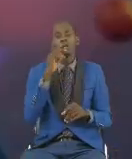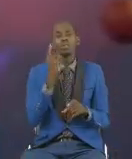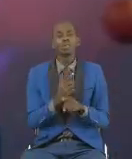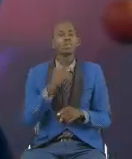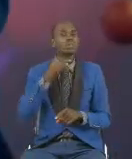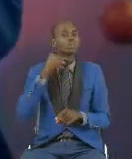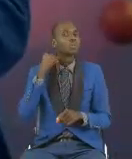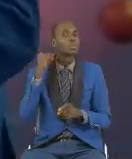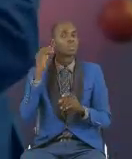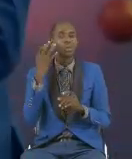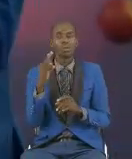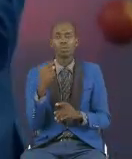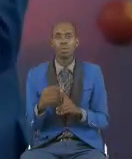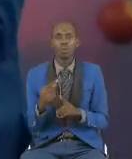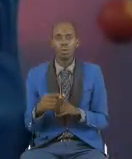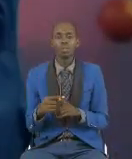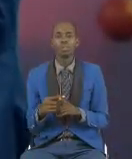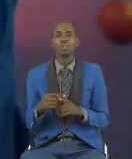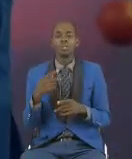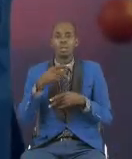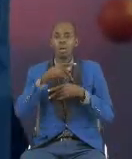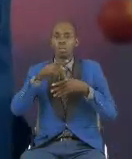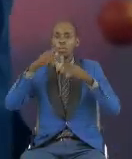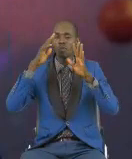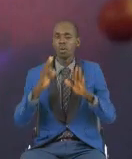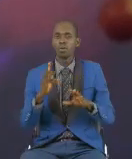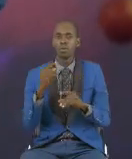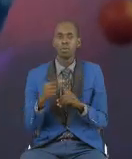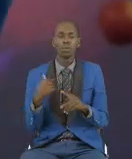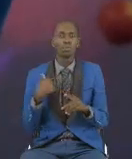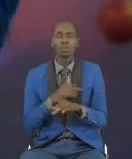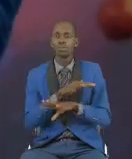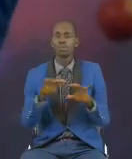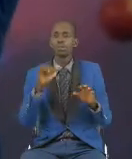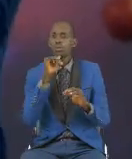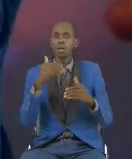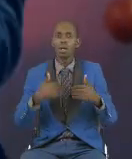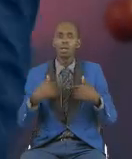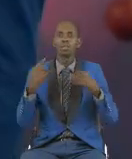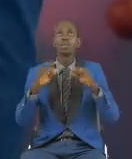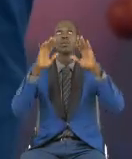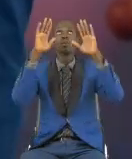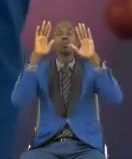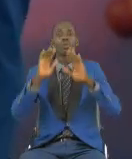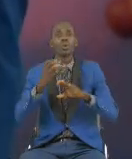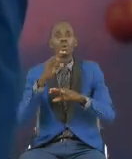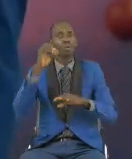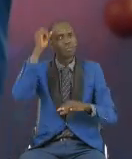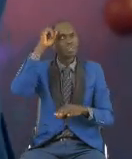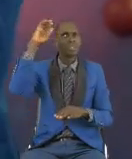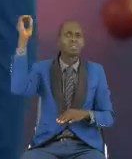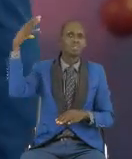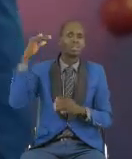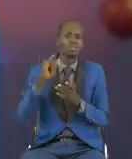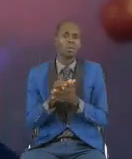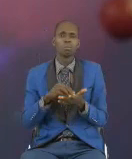and then we do not have the wonders of his grace, that means not much.